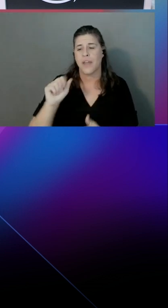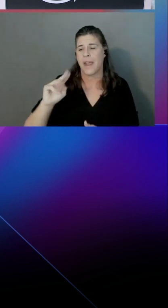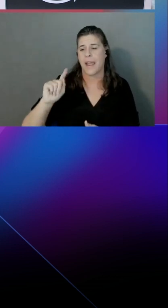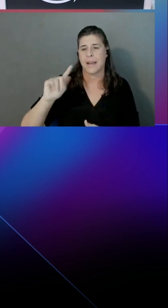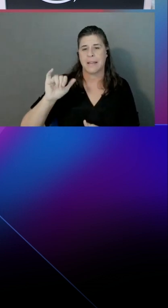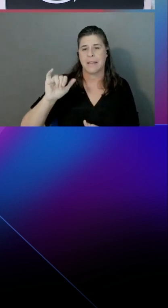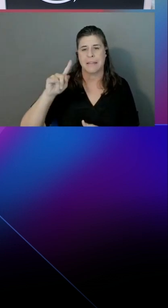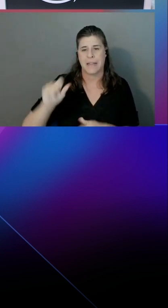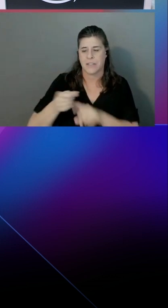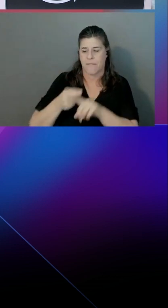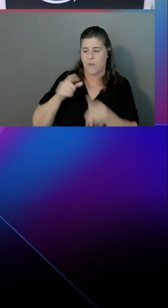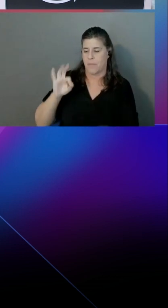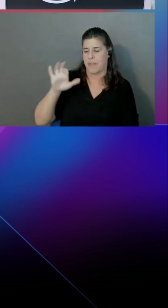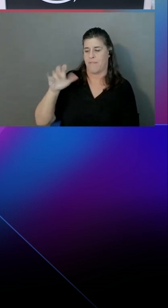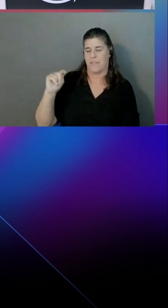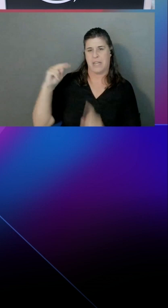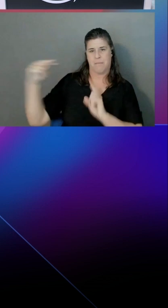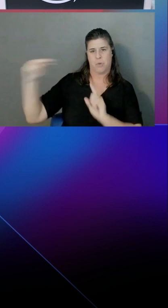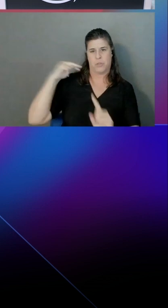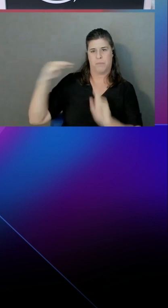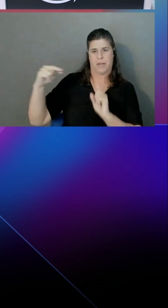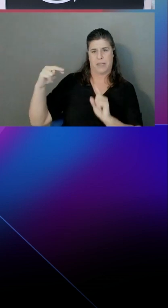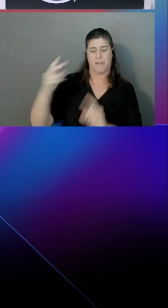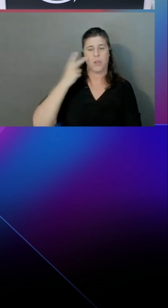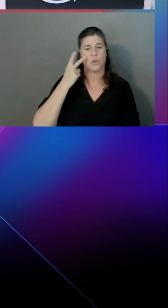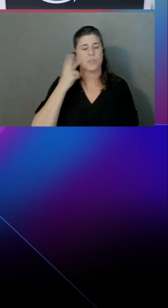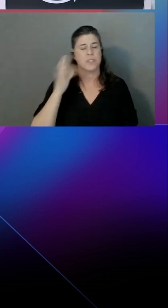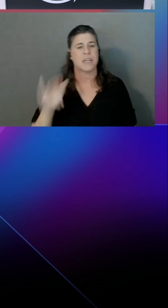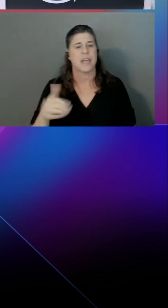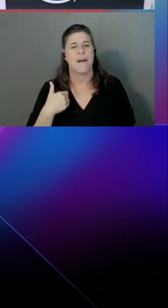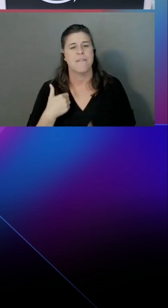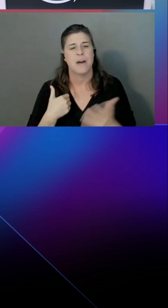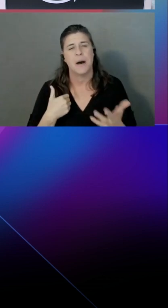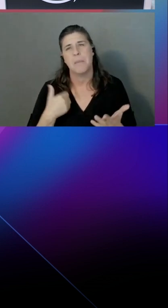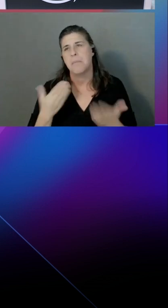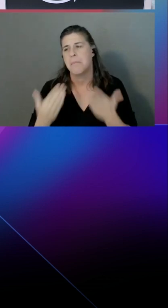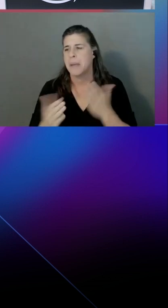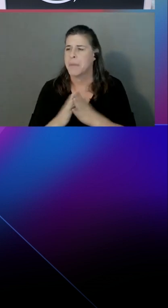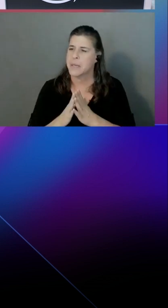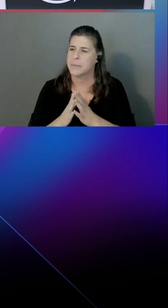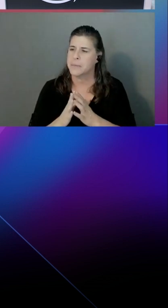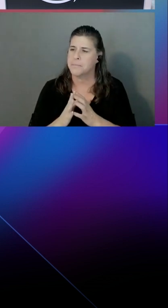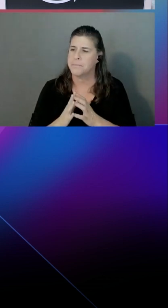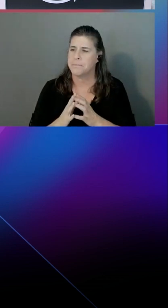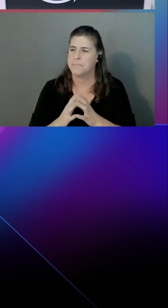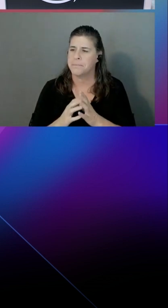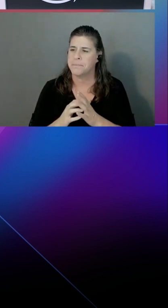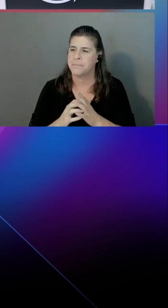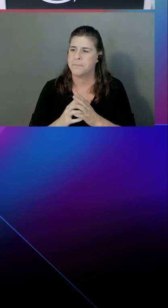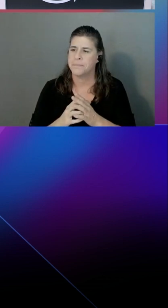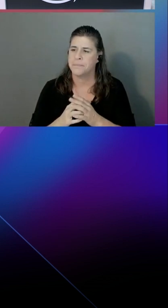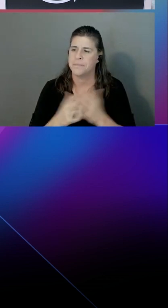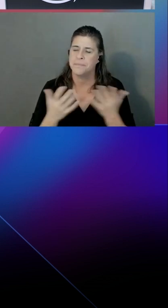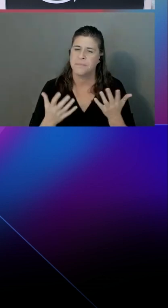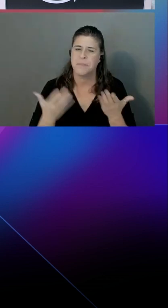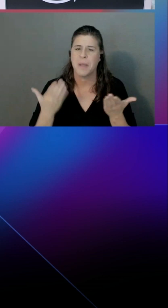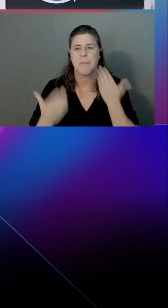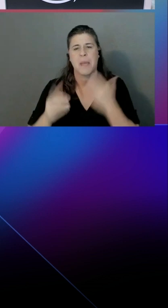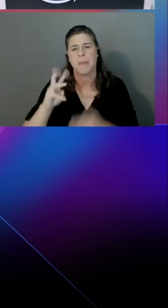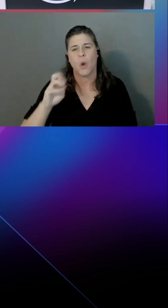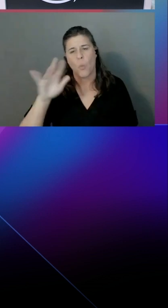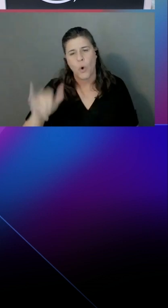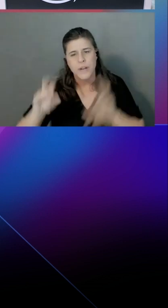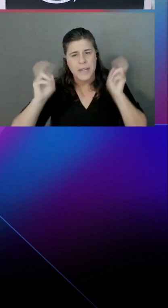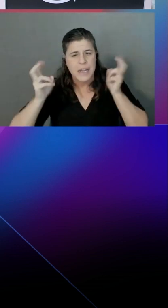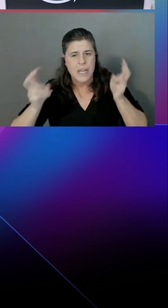you can see where you have, maybe there's an occurrence of some type of a warranty issue around, or quality